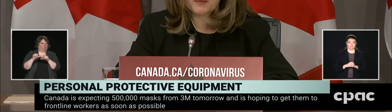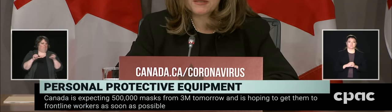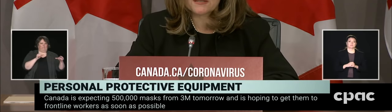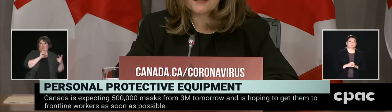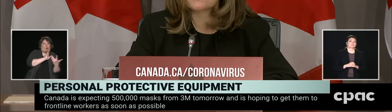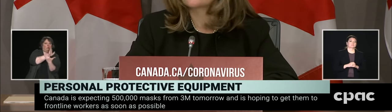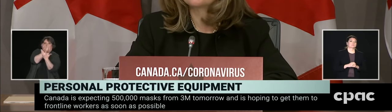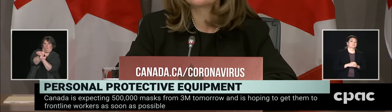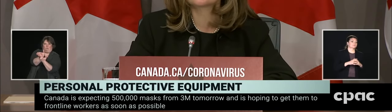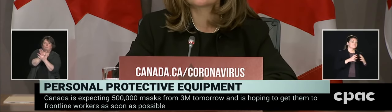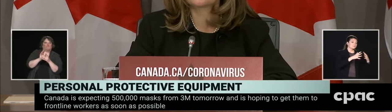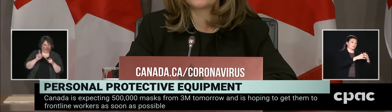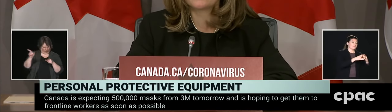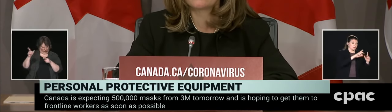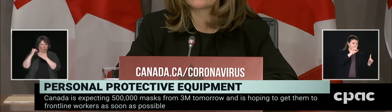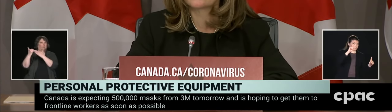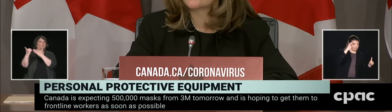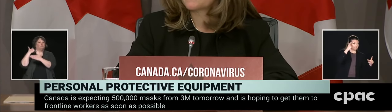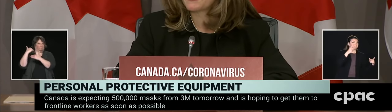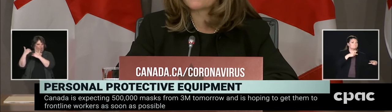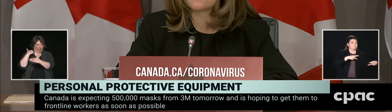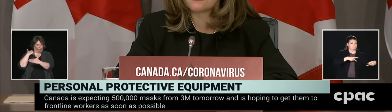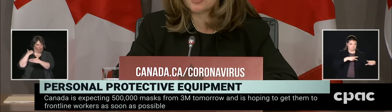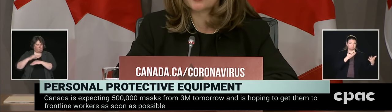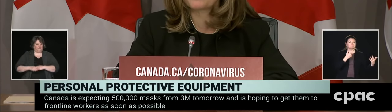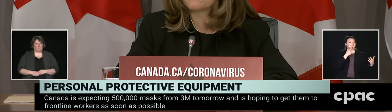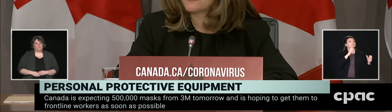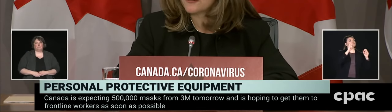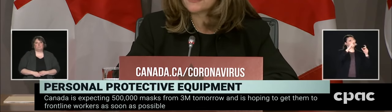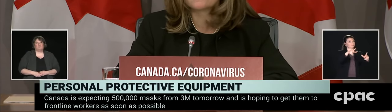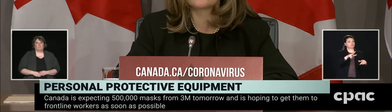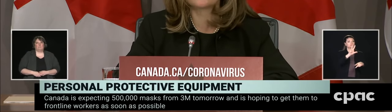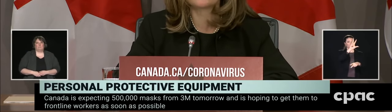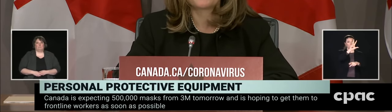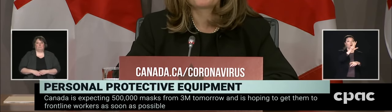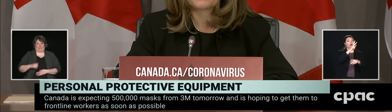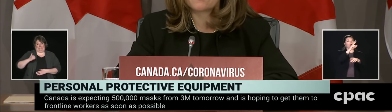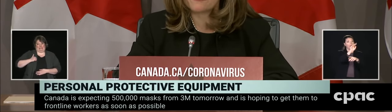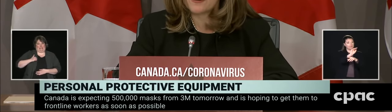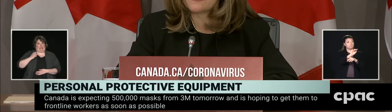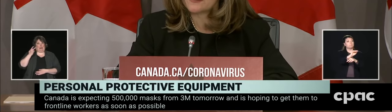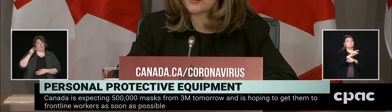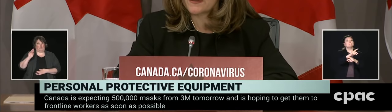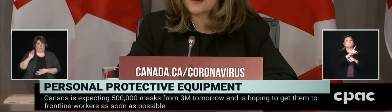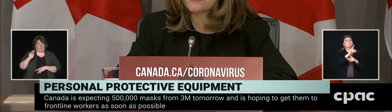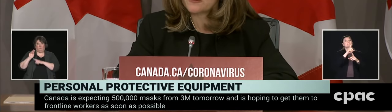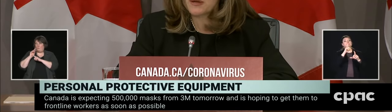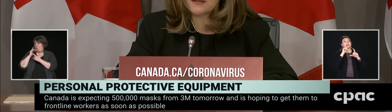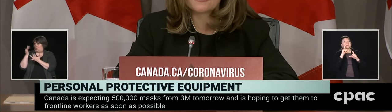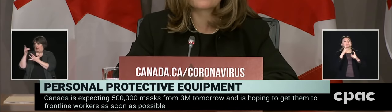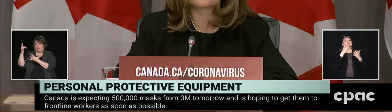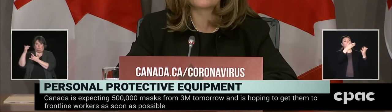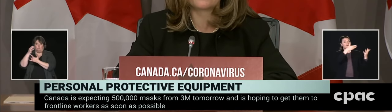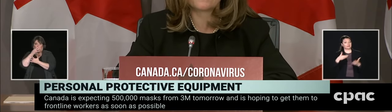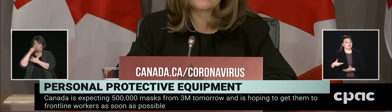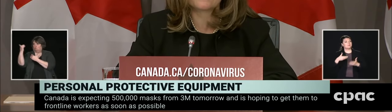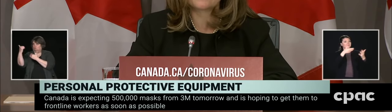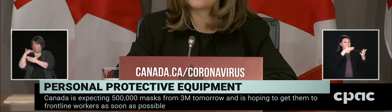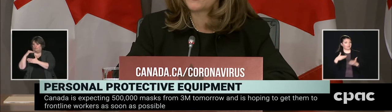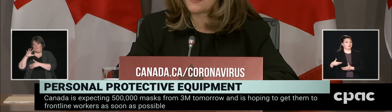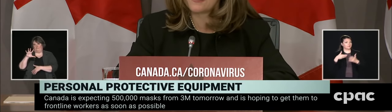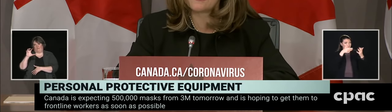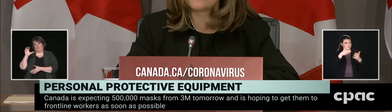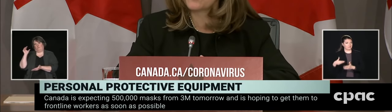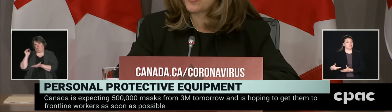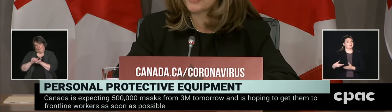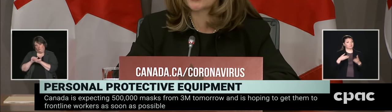As the Prime Minister said, we are expecting a shipment very soon of 500,000 masks, and